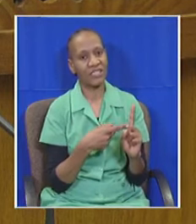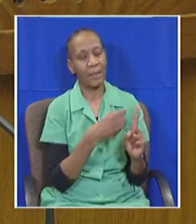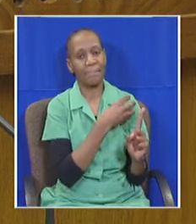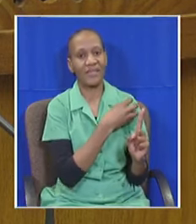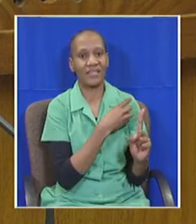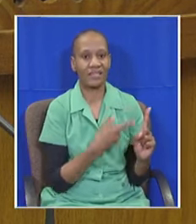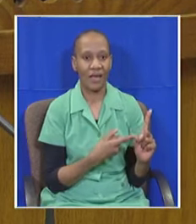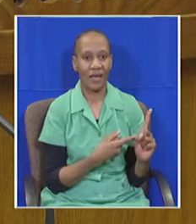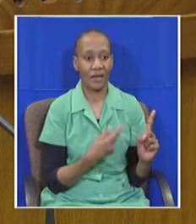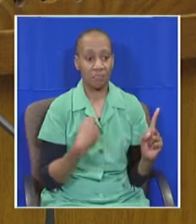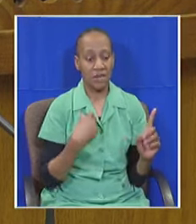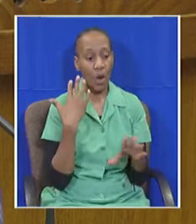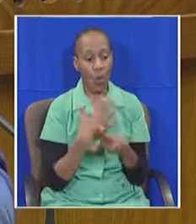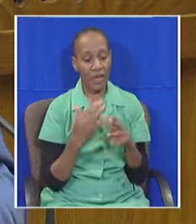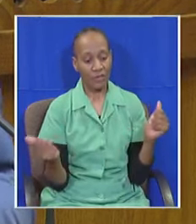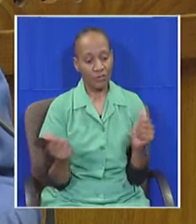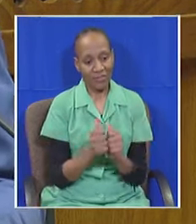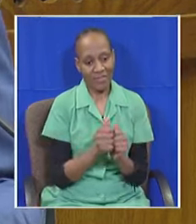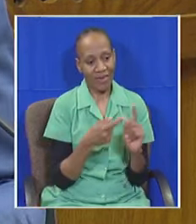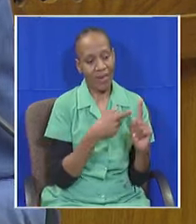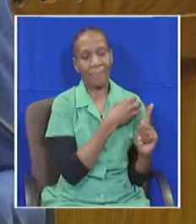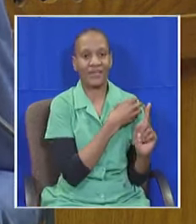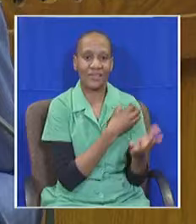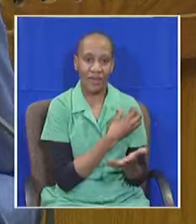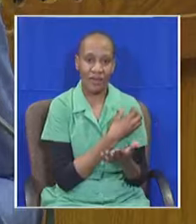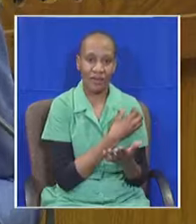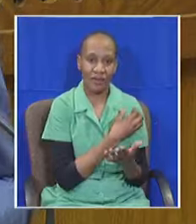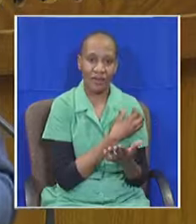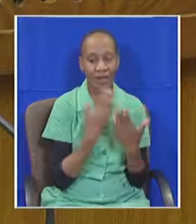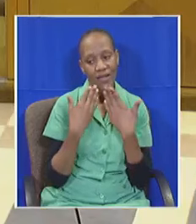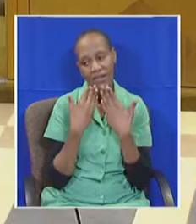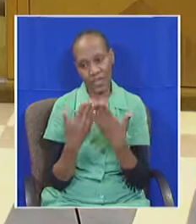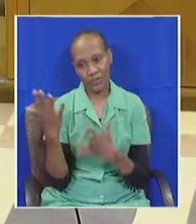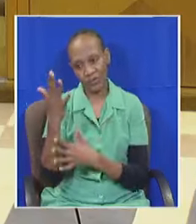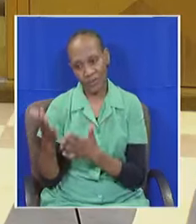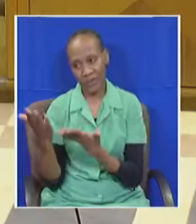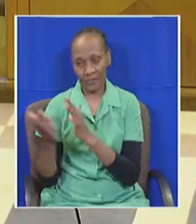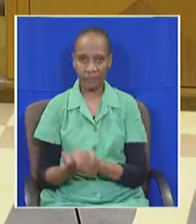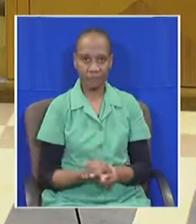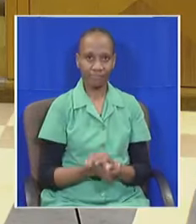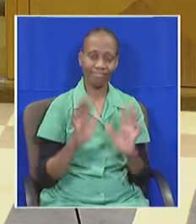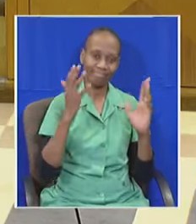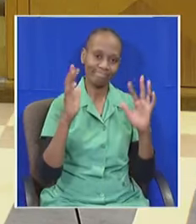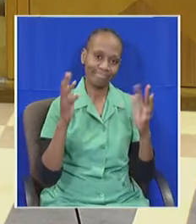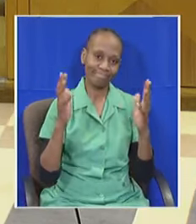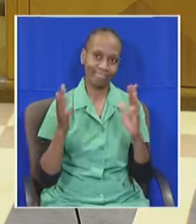President to ably lead the ministry and the department with. Thank you very much, Honorable Speaker.